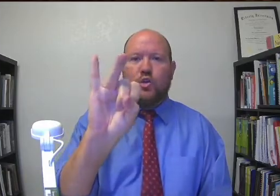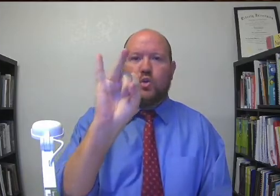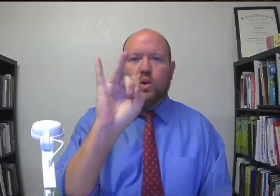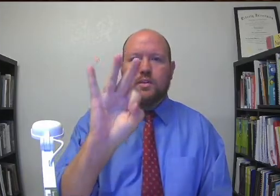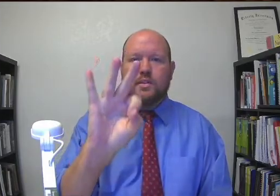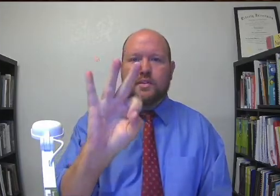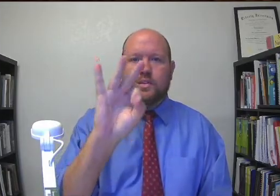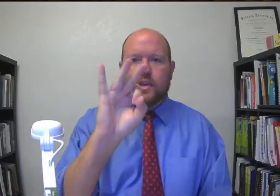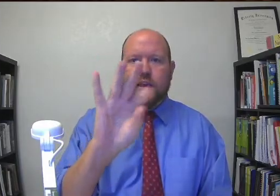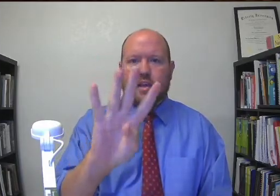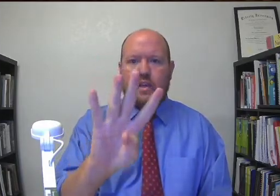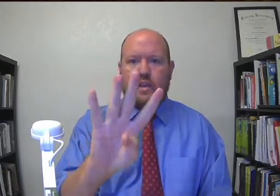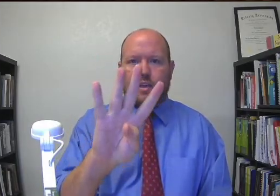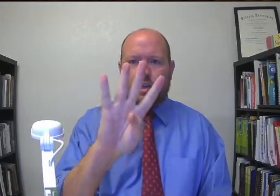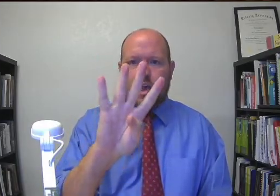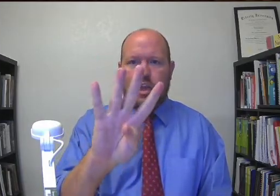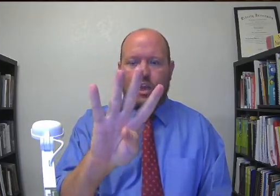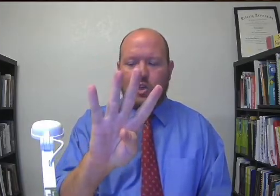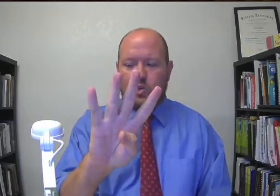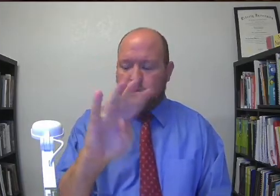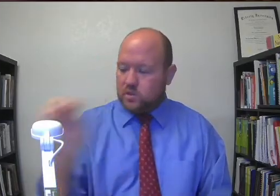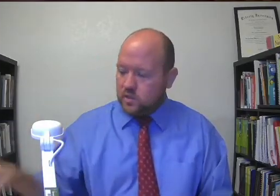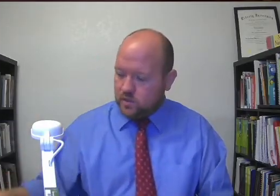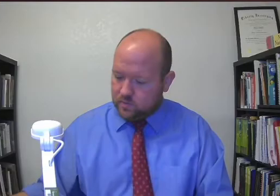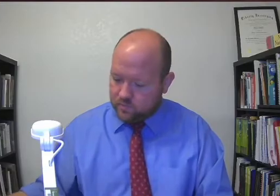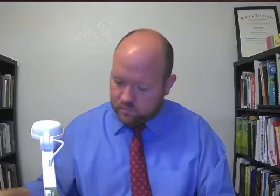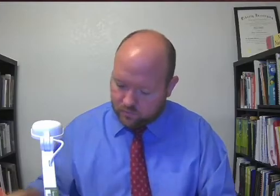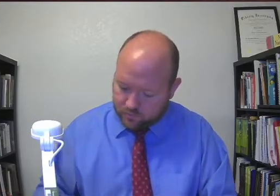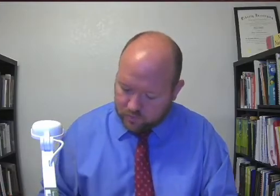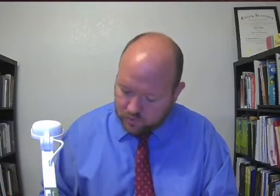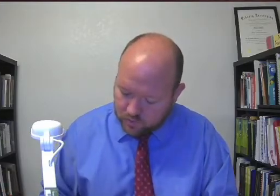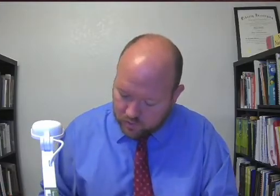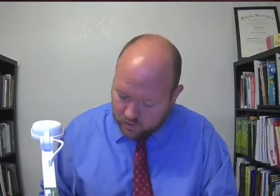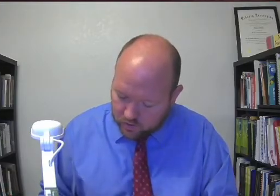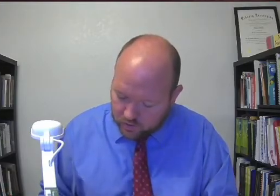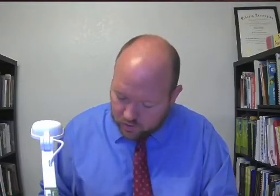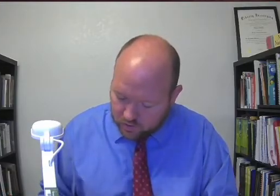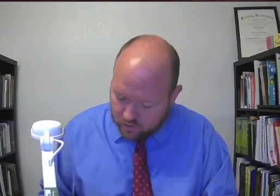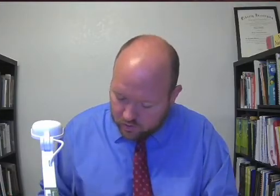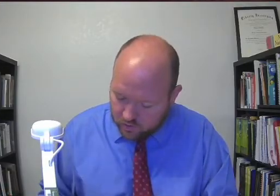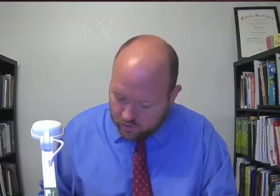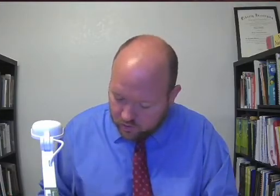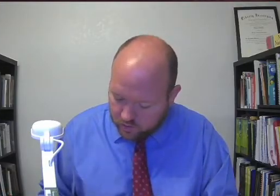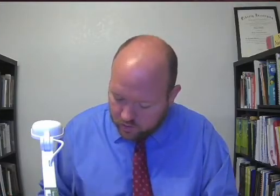o o z e. Lose.